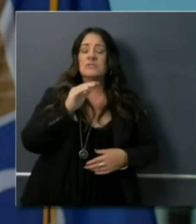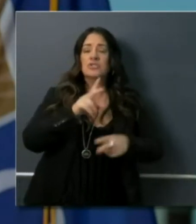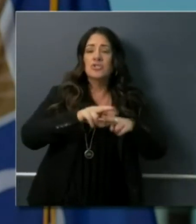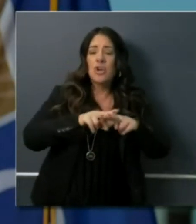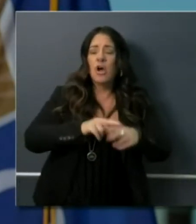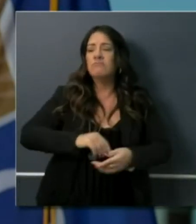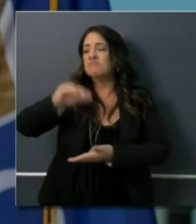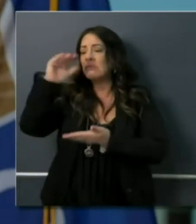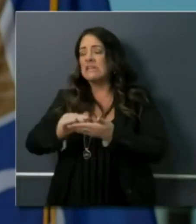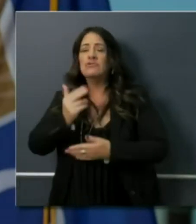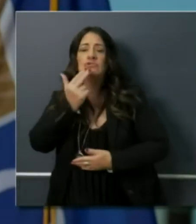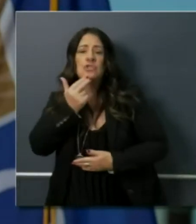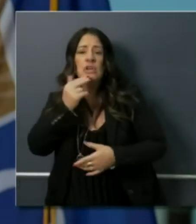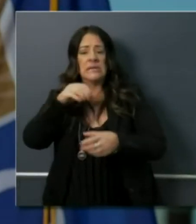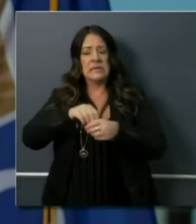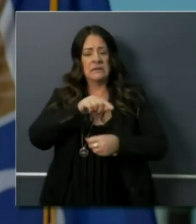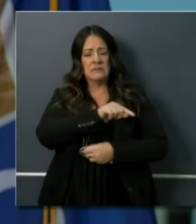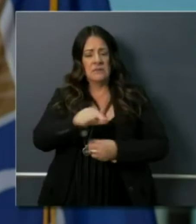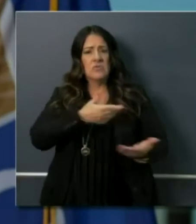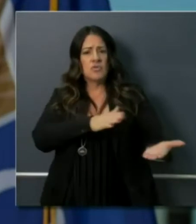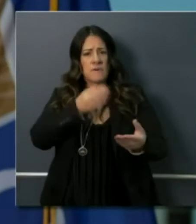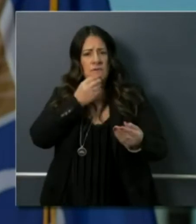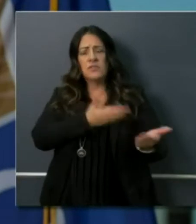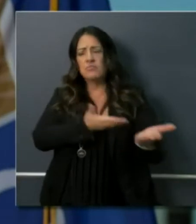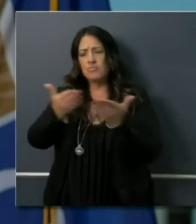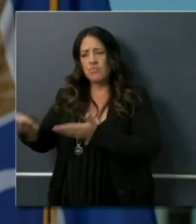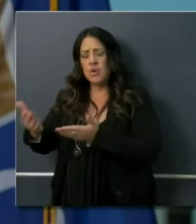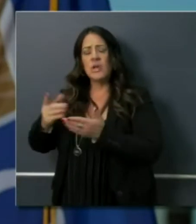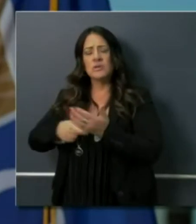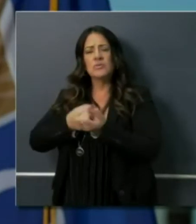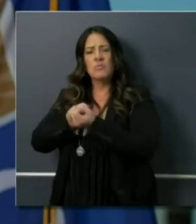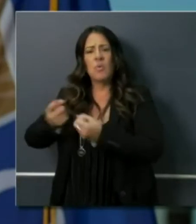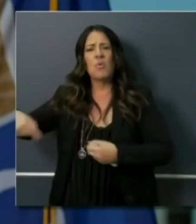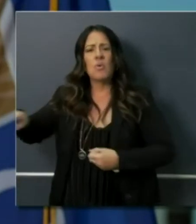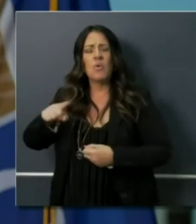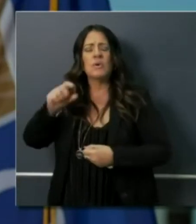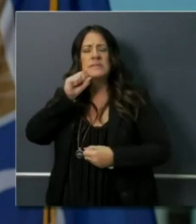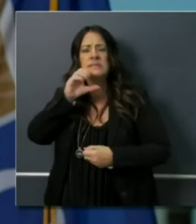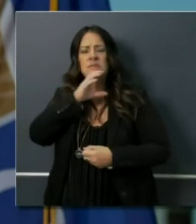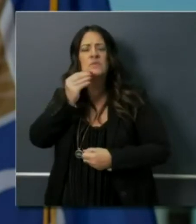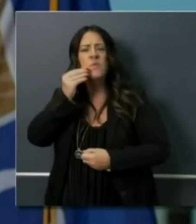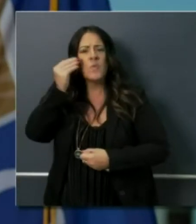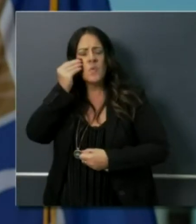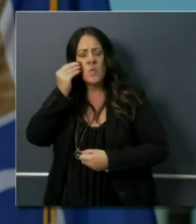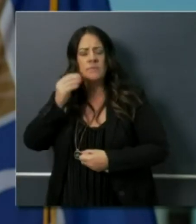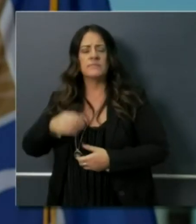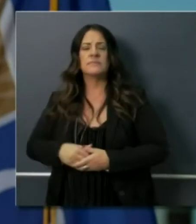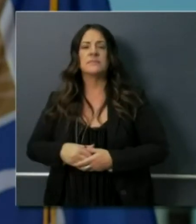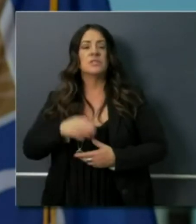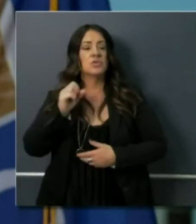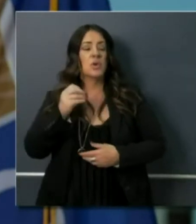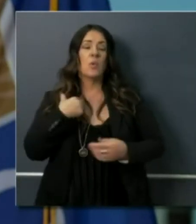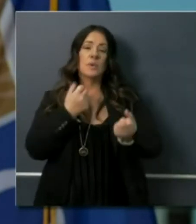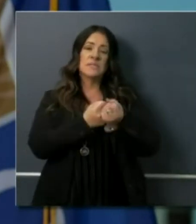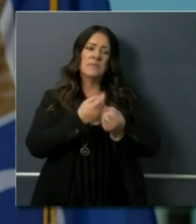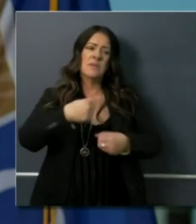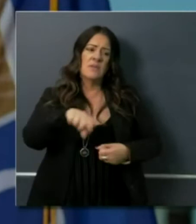we have guidelines and we'll help support our restaurant workers to deliver 3 meals a day